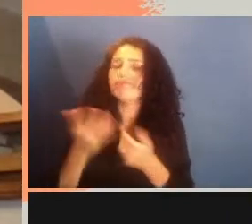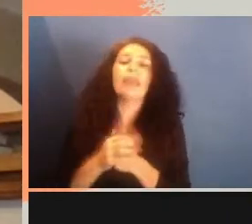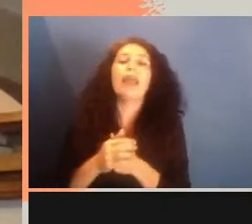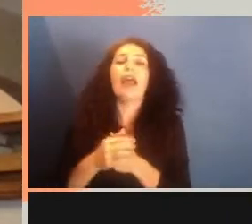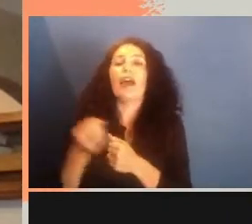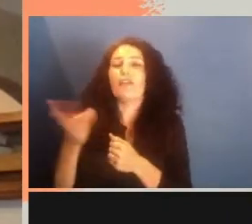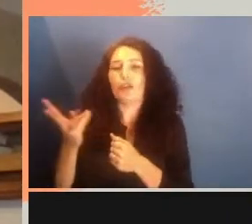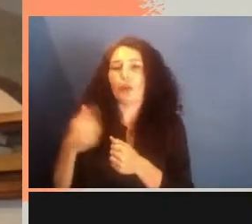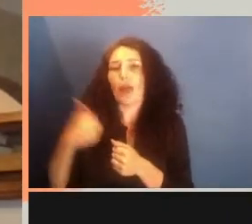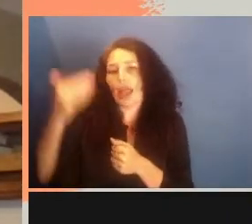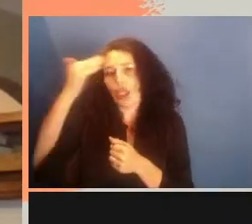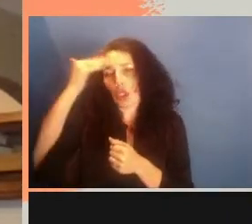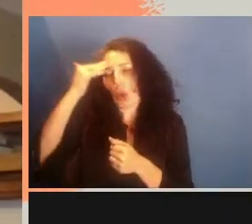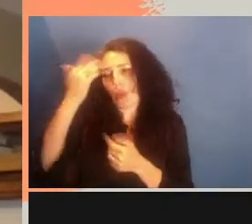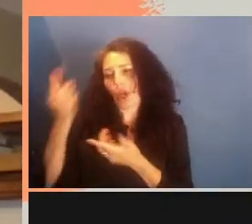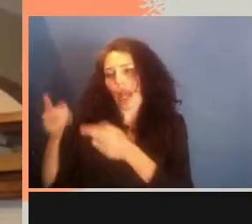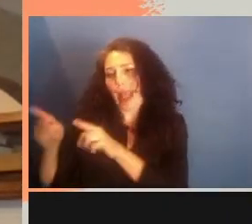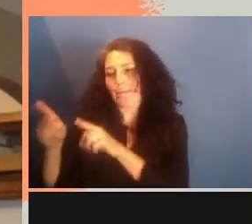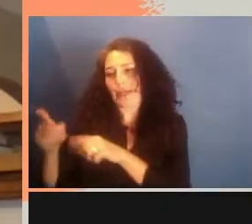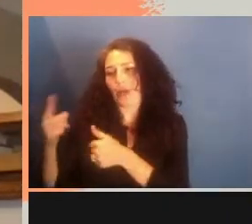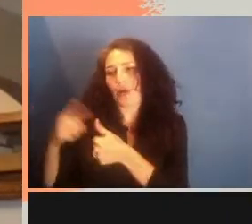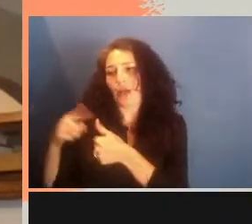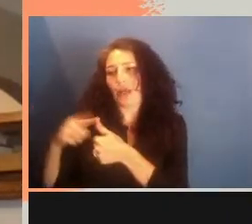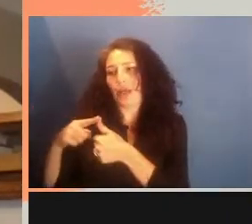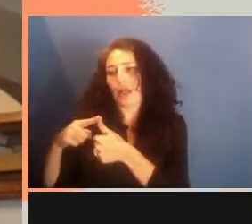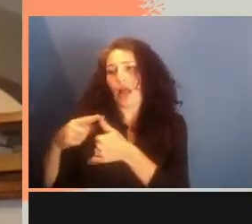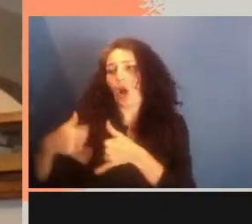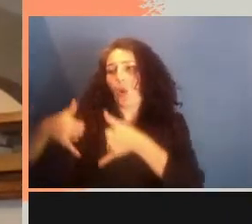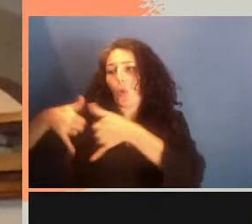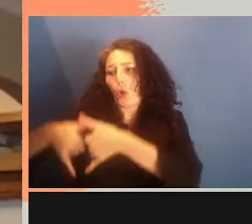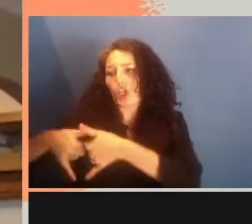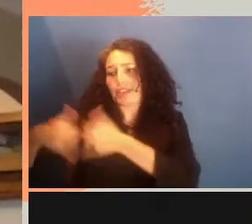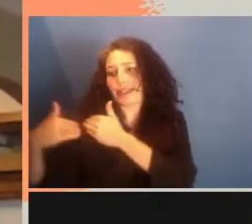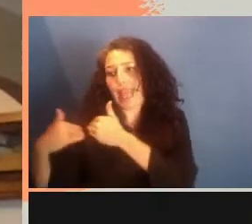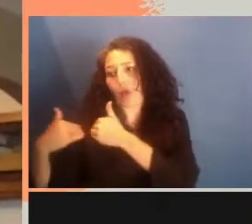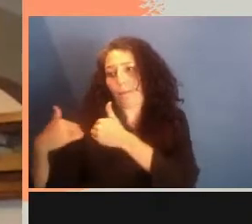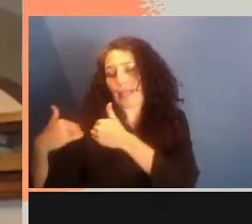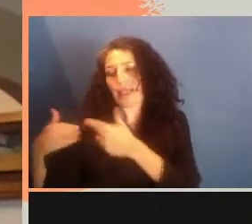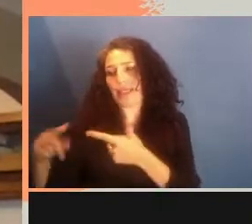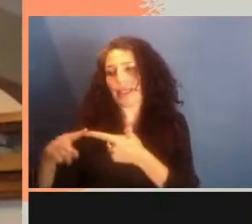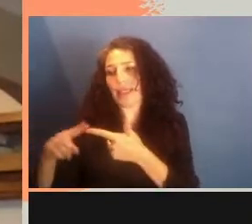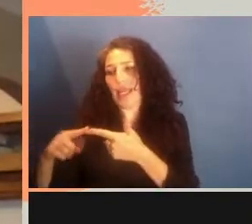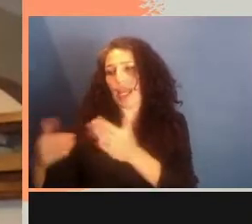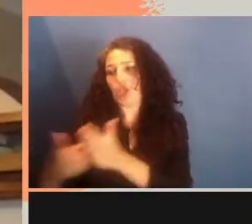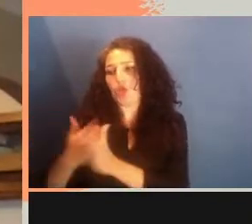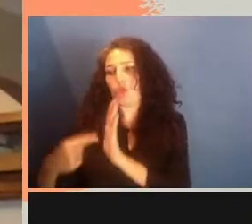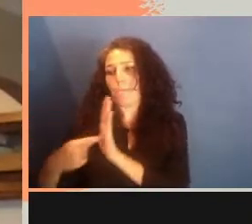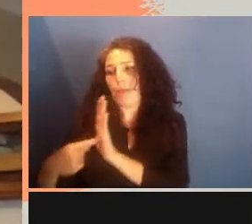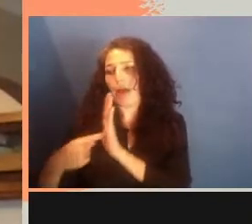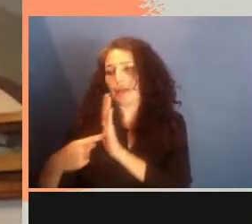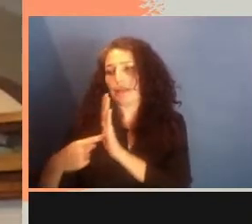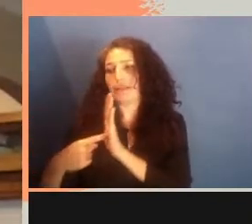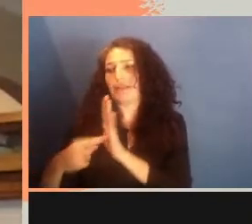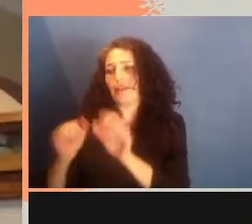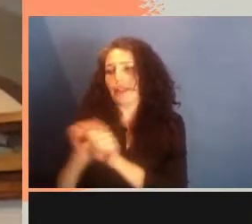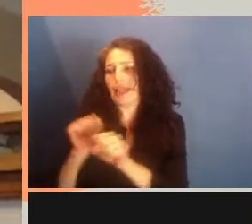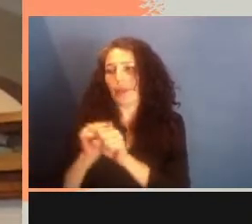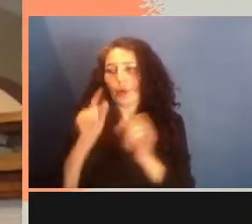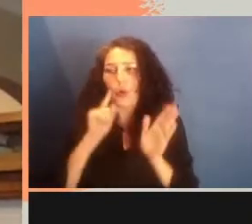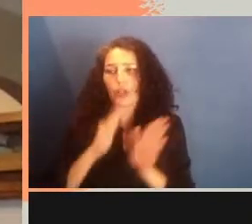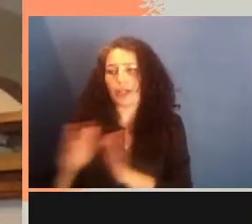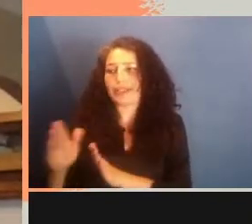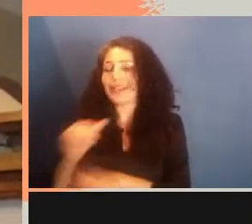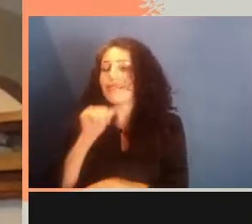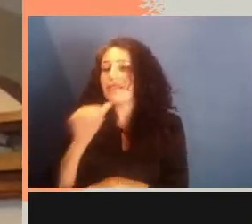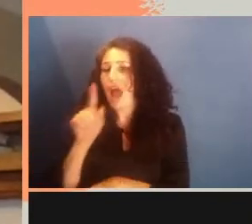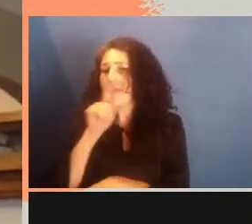I know are underway are one about awards accountability and new models of labor organizing in the nonfiction space.